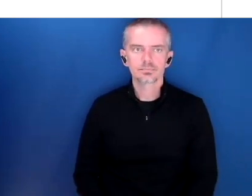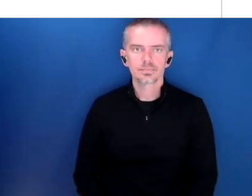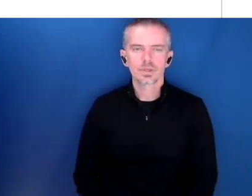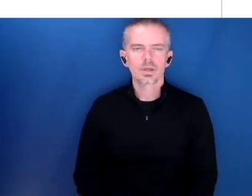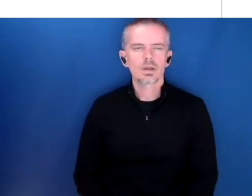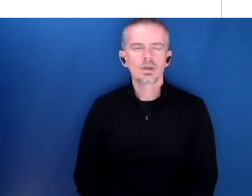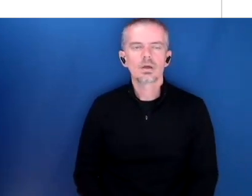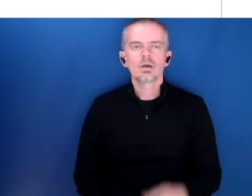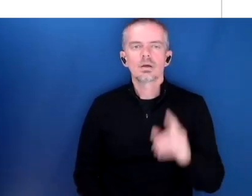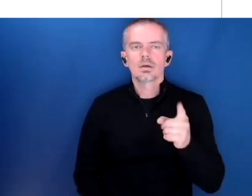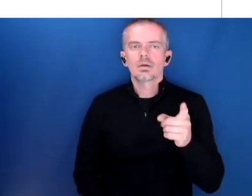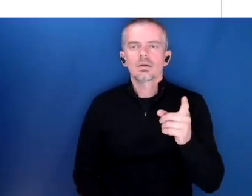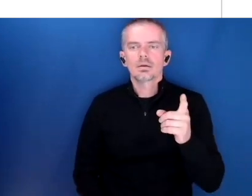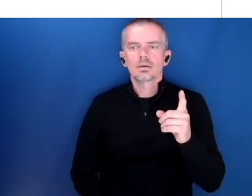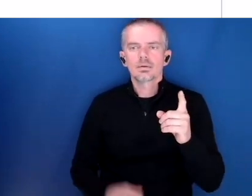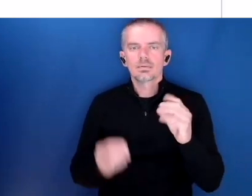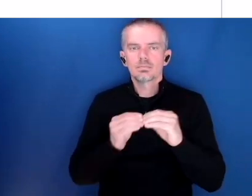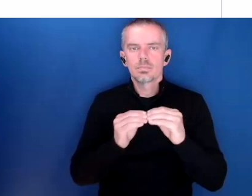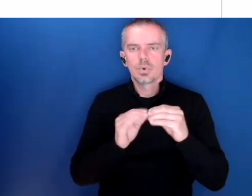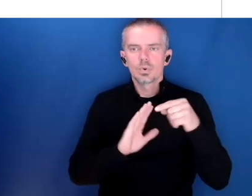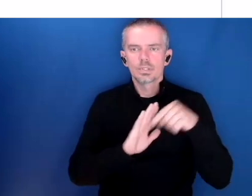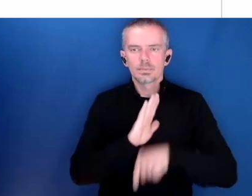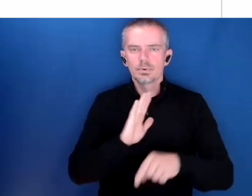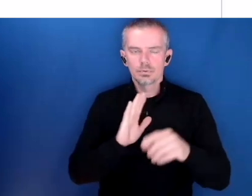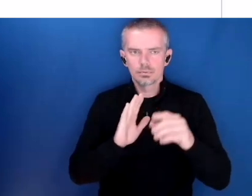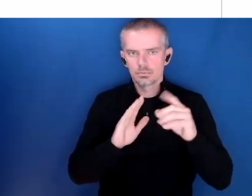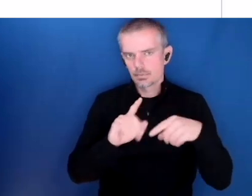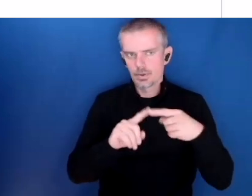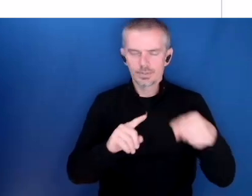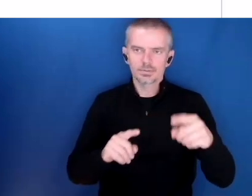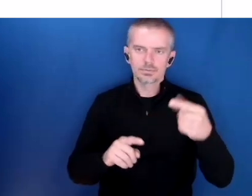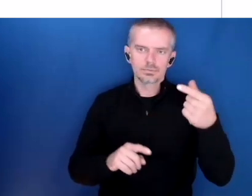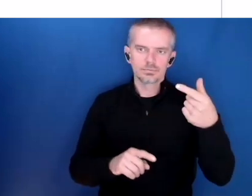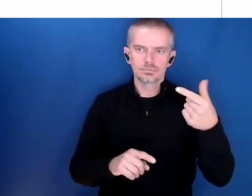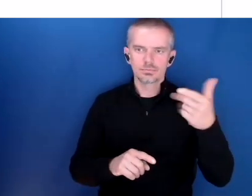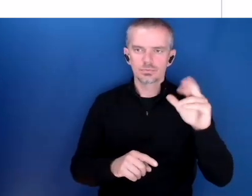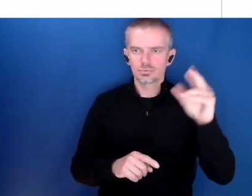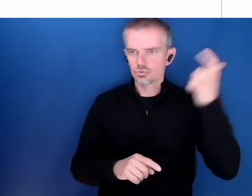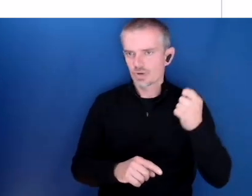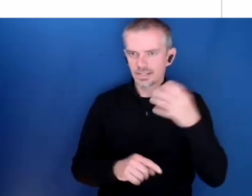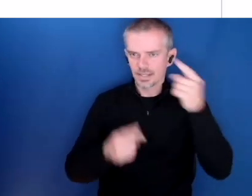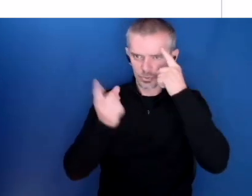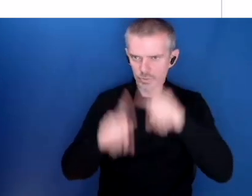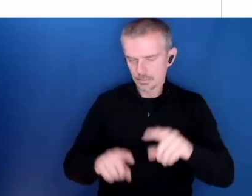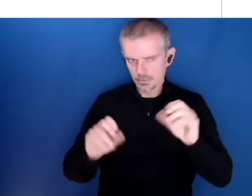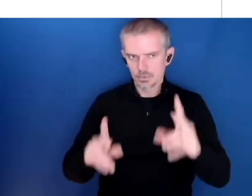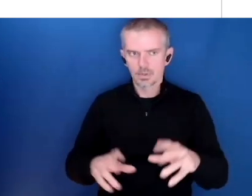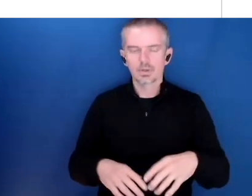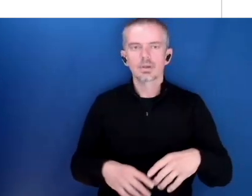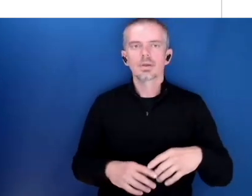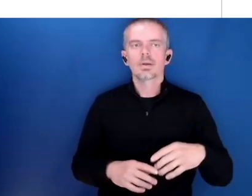So diving deeper into this part of the grants and agreements universe, partnership agreements are one category of